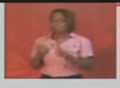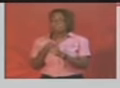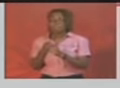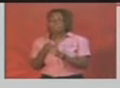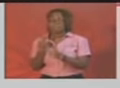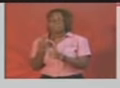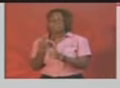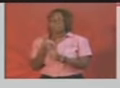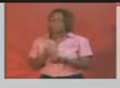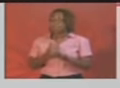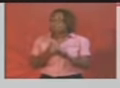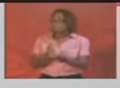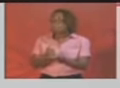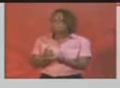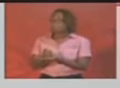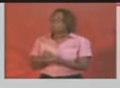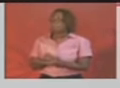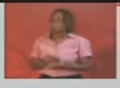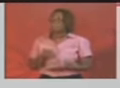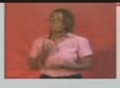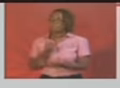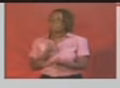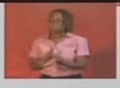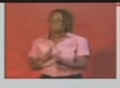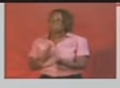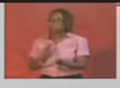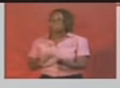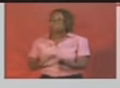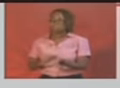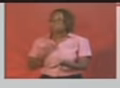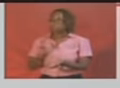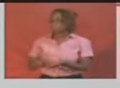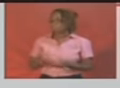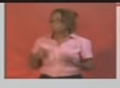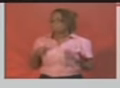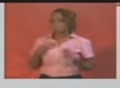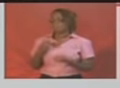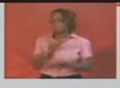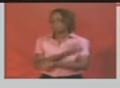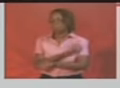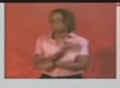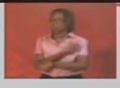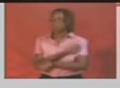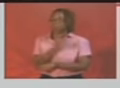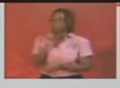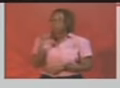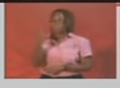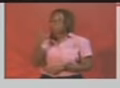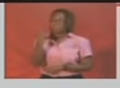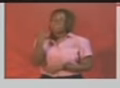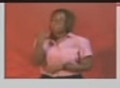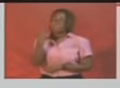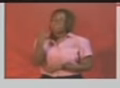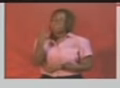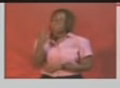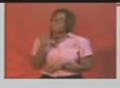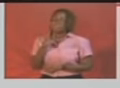daily basis or who may interact with suspected cases, those persons will be, of course, given